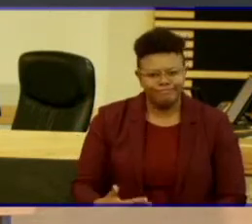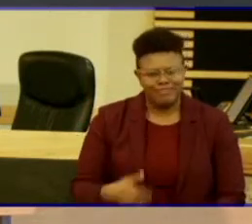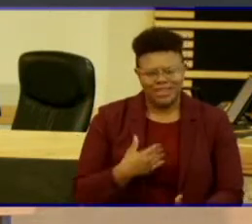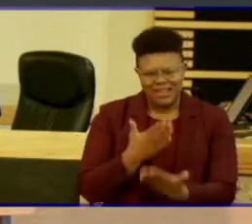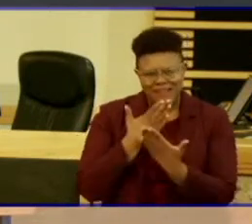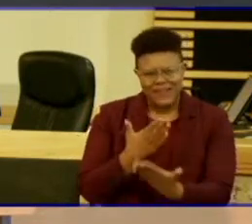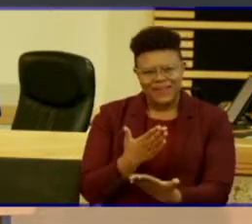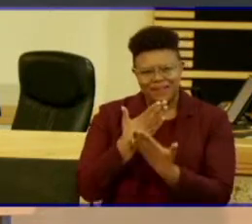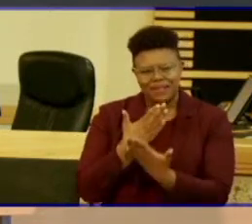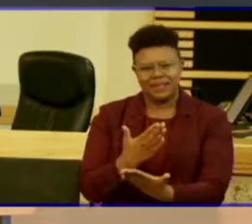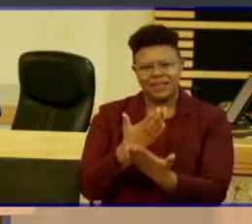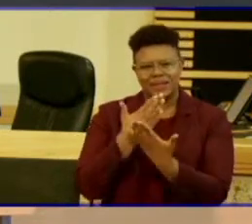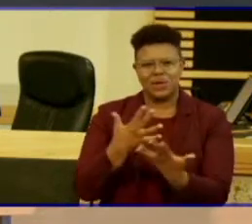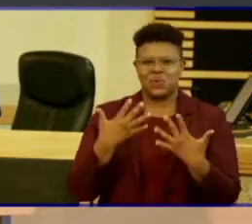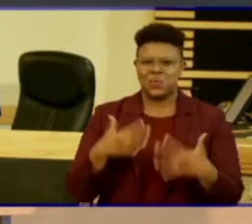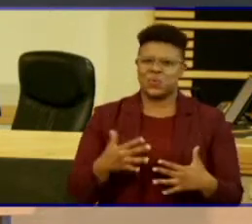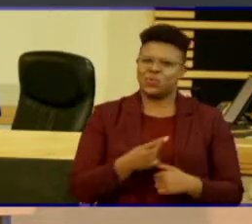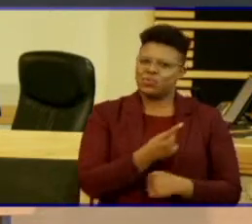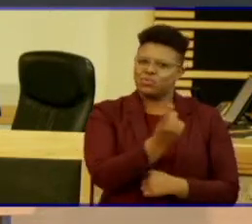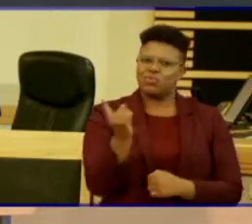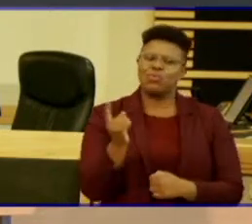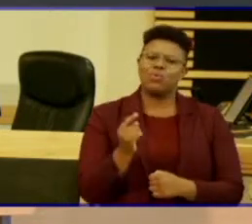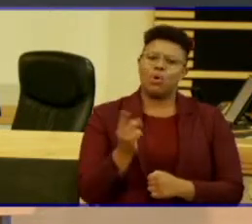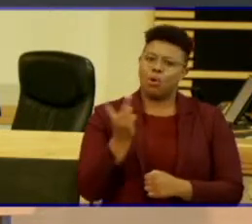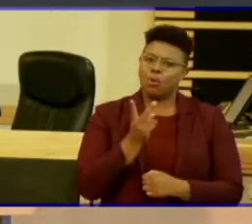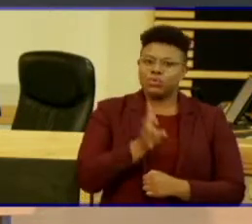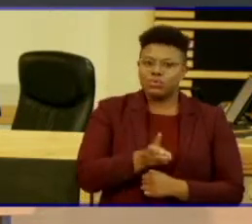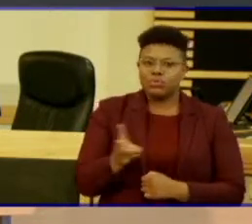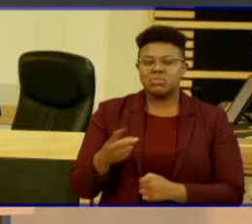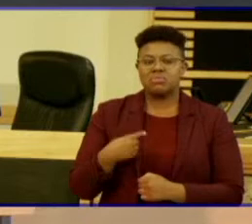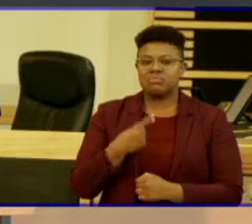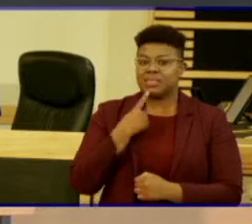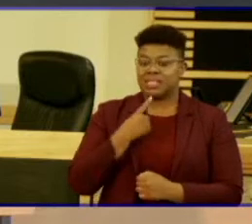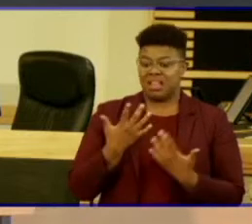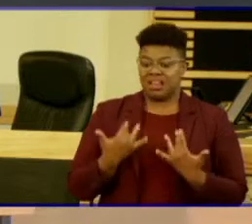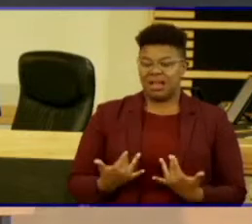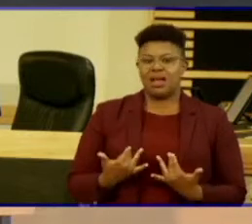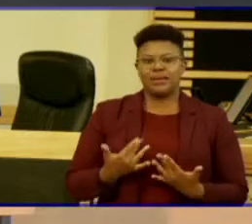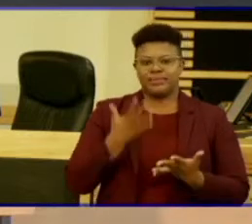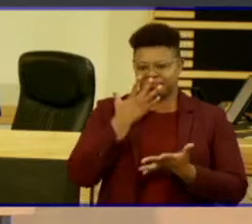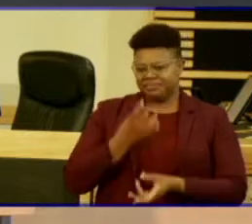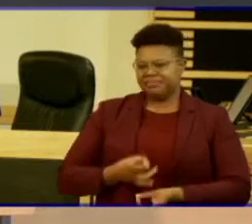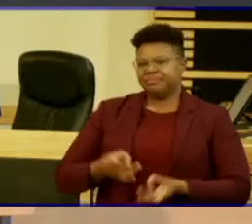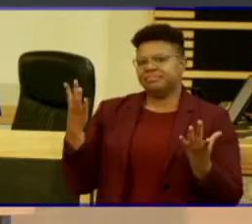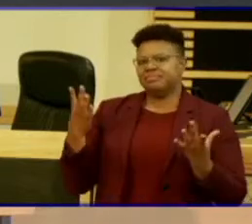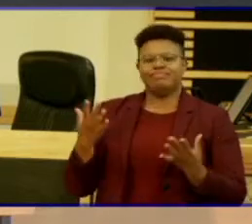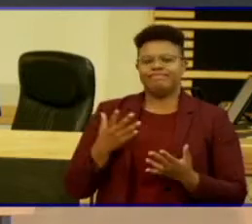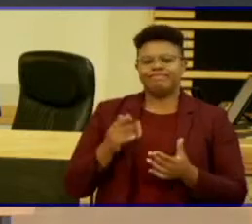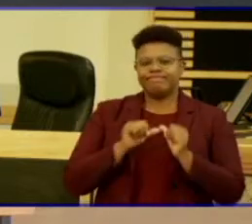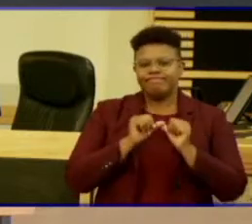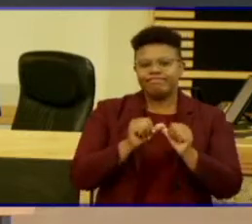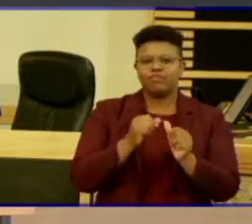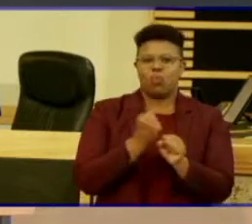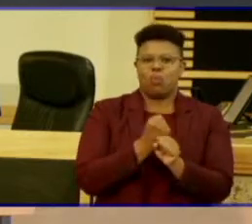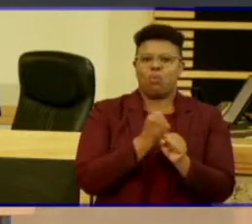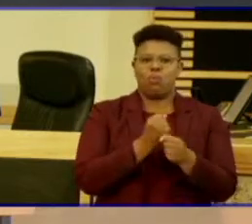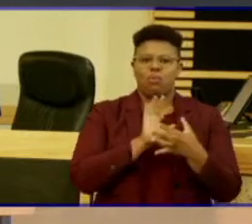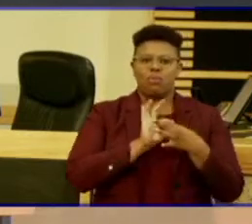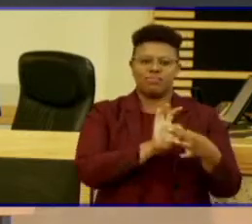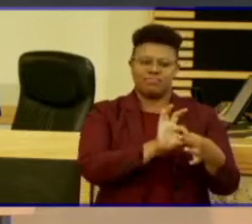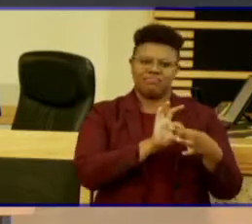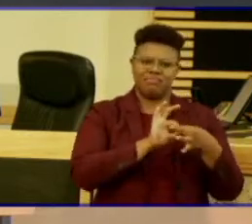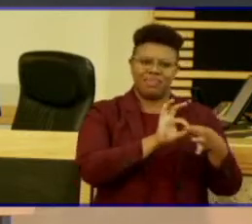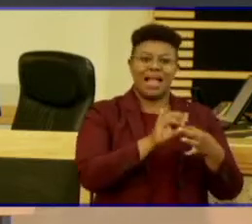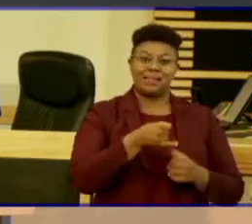nonke. Sicela kananjalo ukuba ningayekeleli ukusebenzisana nathi ekulweni nalo bhubhane